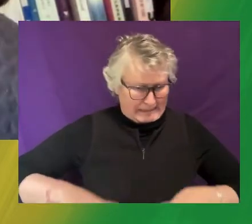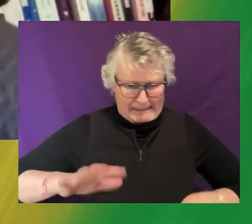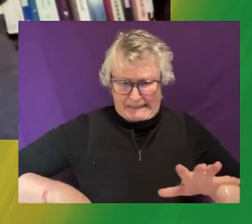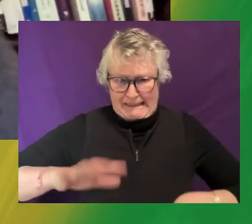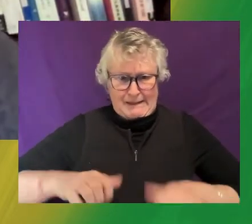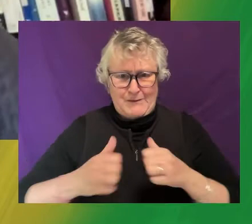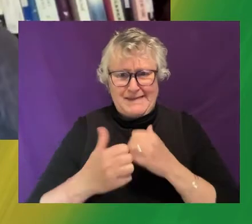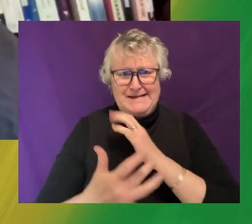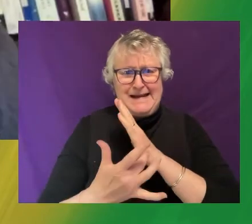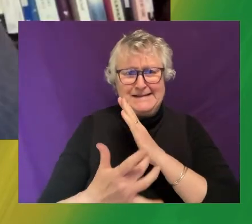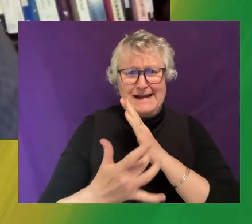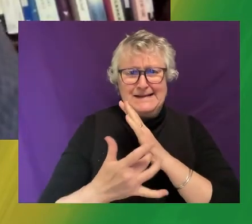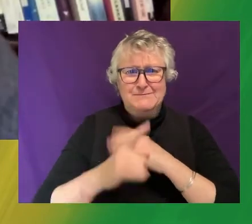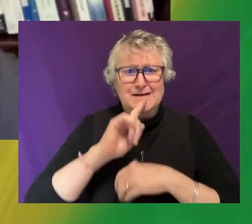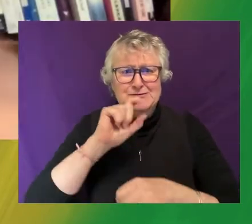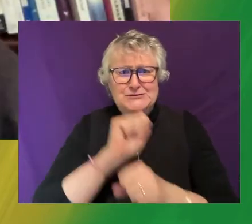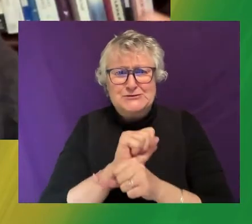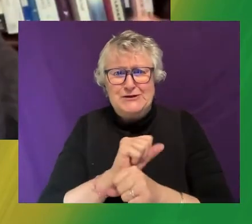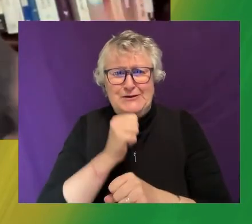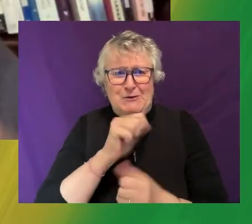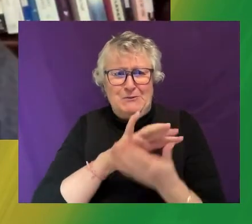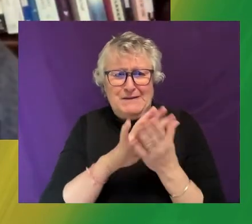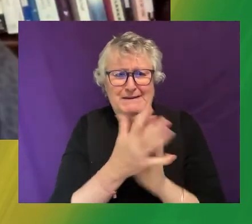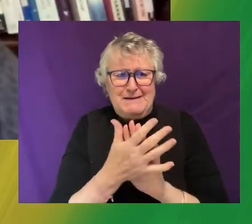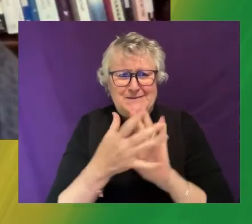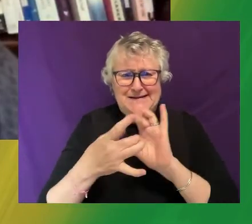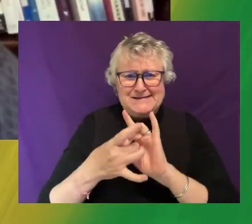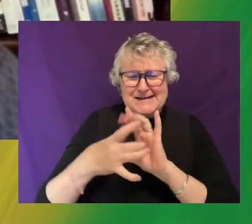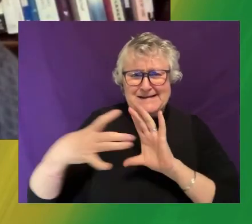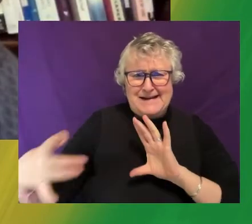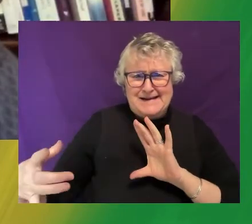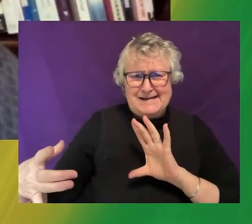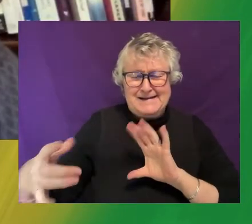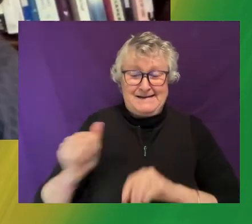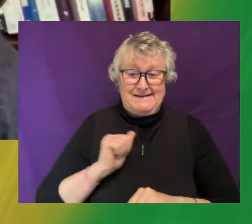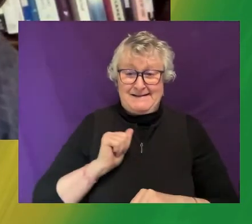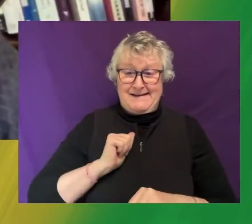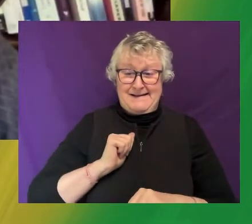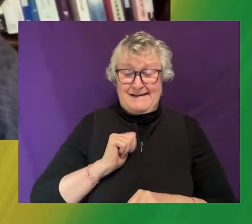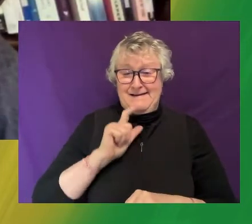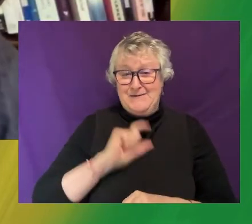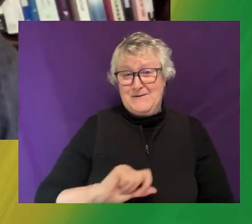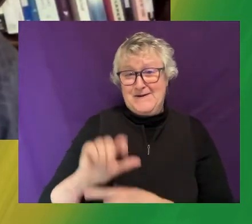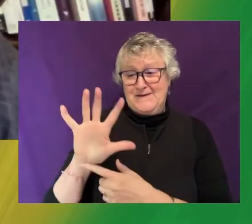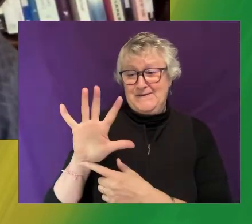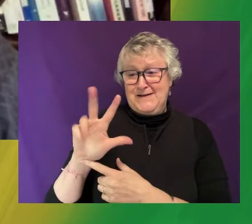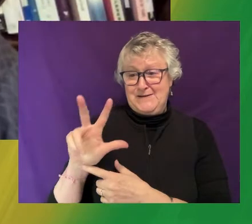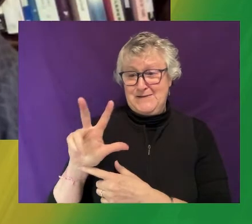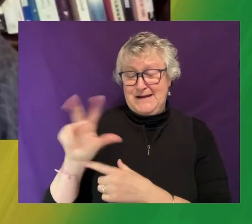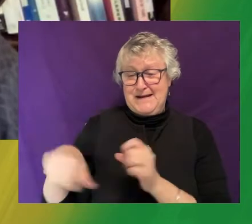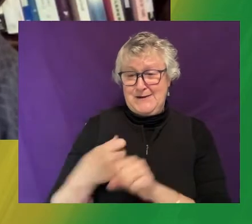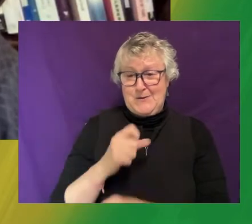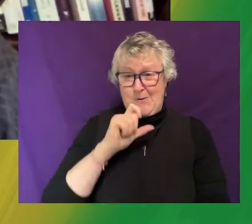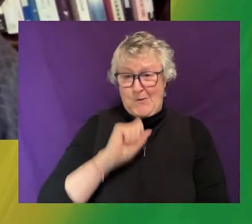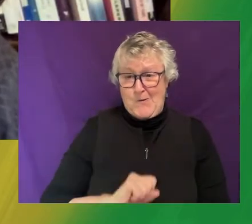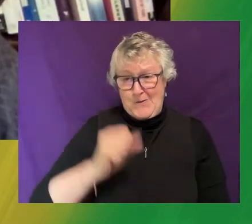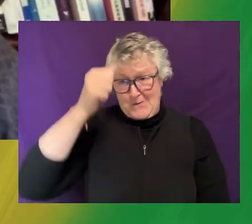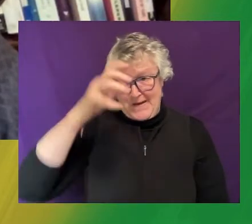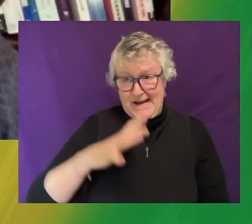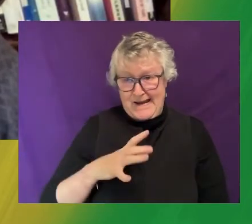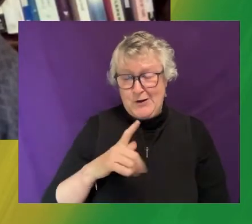that I don't get disconnected. I am a 53-year-old man whose technological prowess ended around